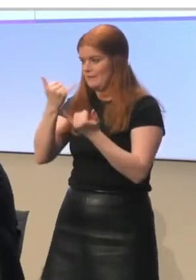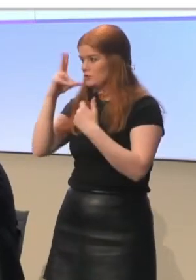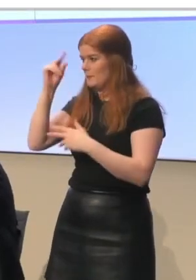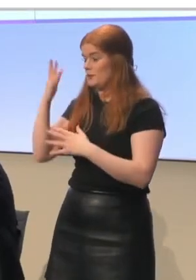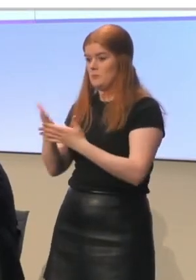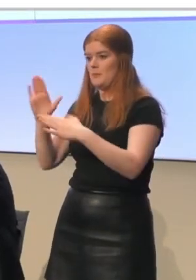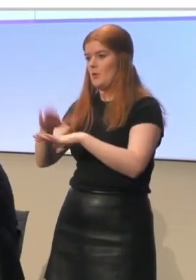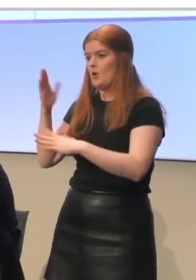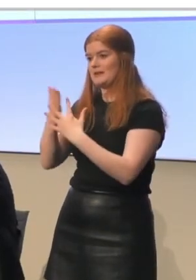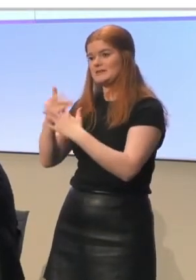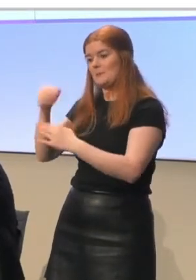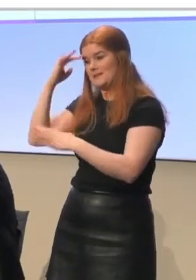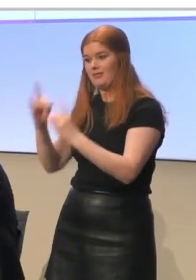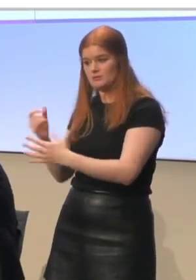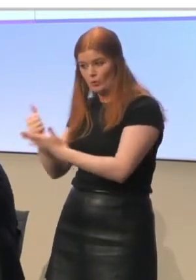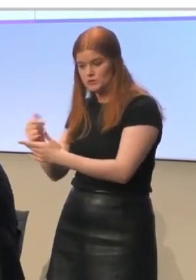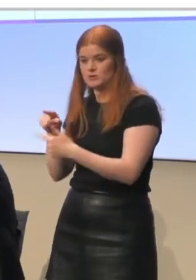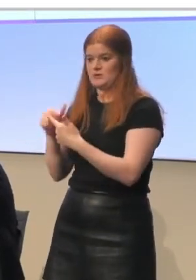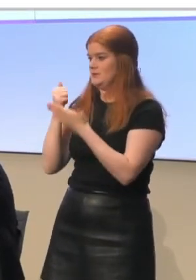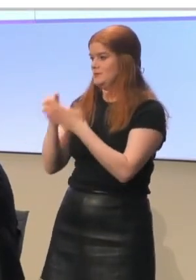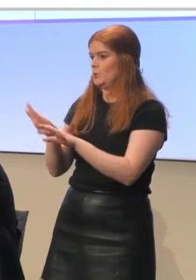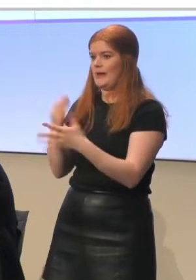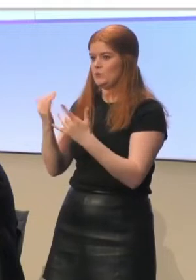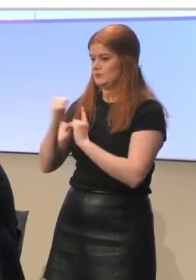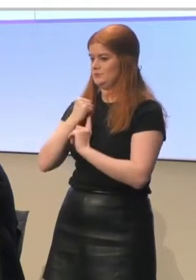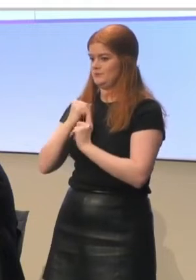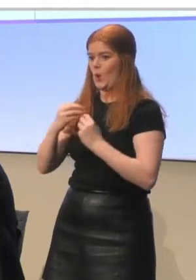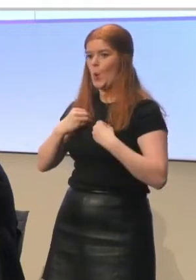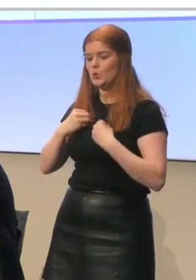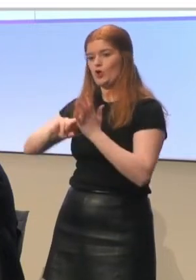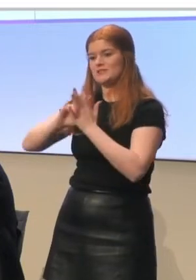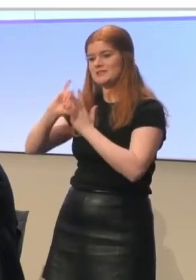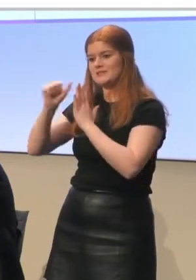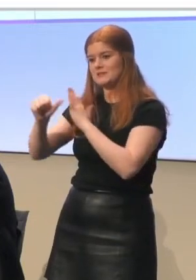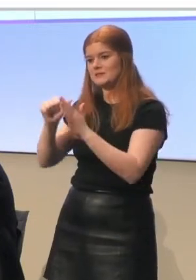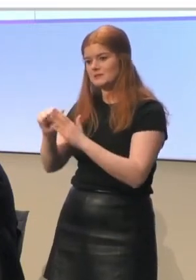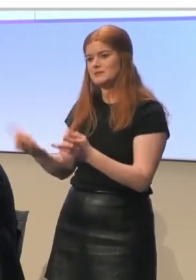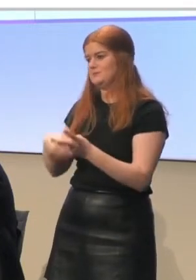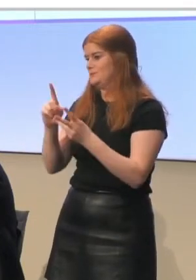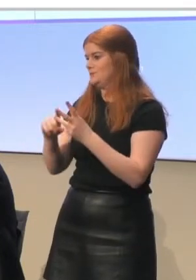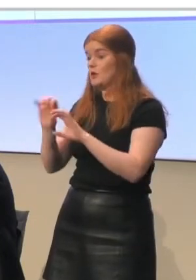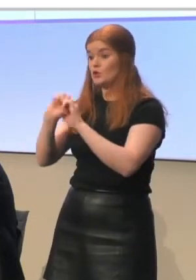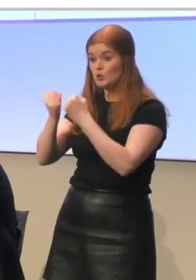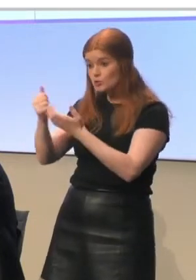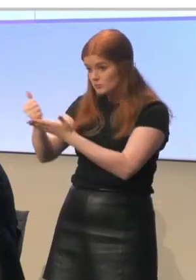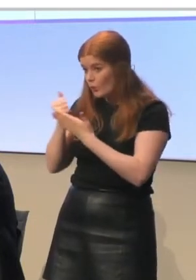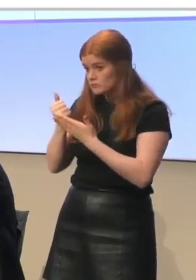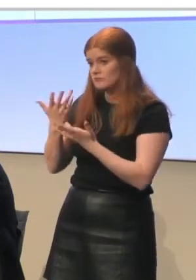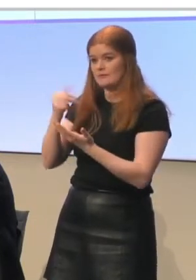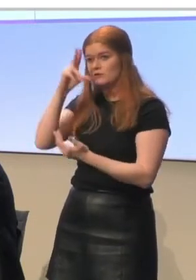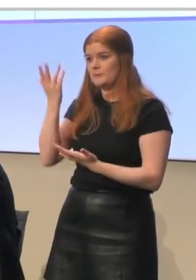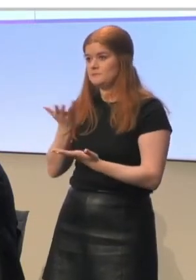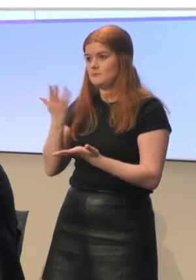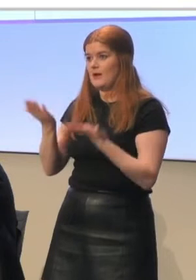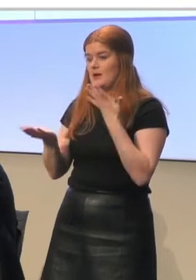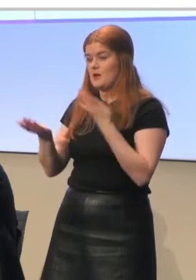greater access to mental health supports, assistance with kind of developing their organizational skills, for social support in terms of